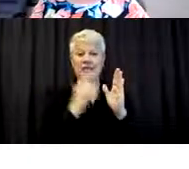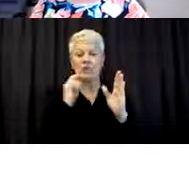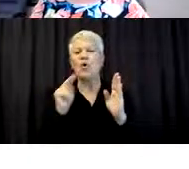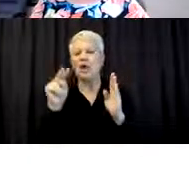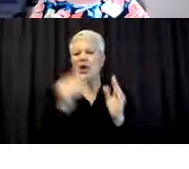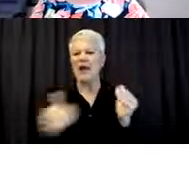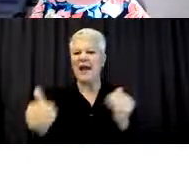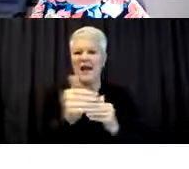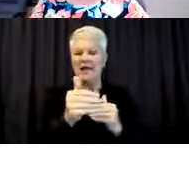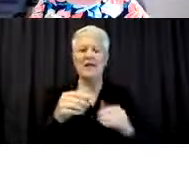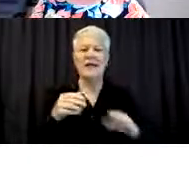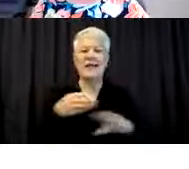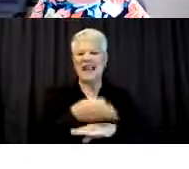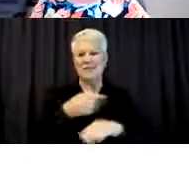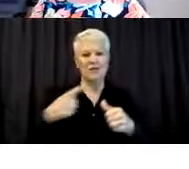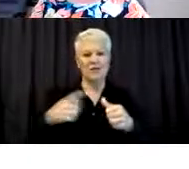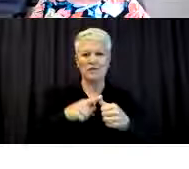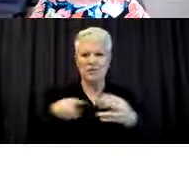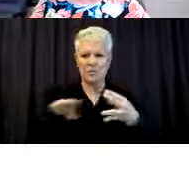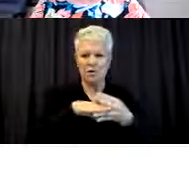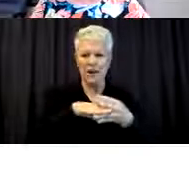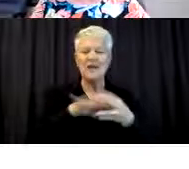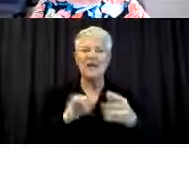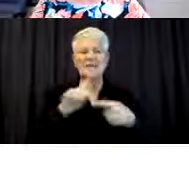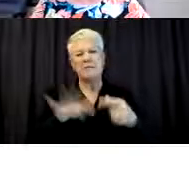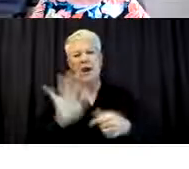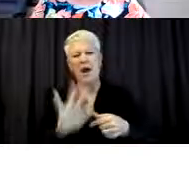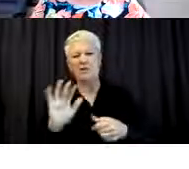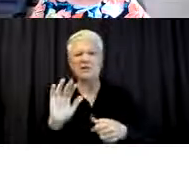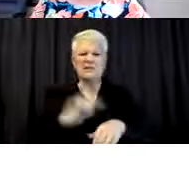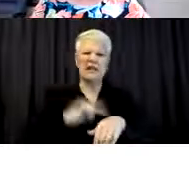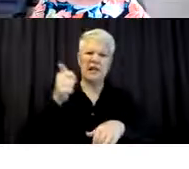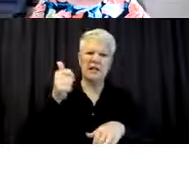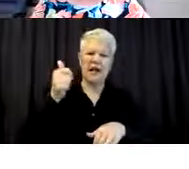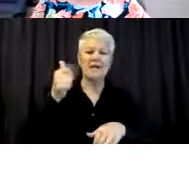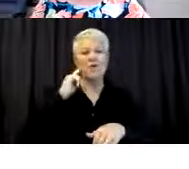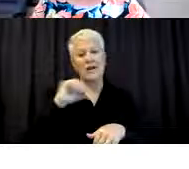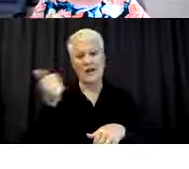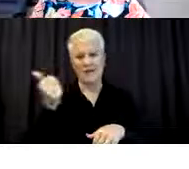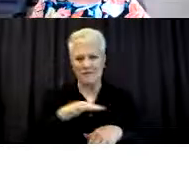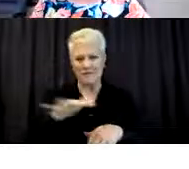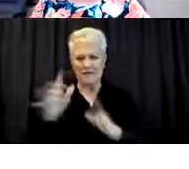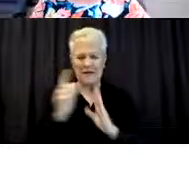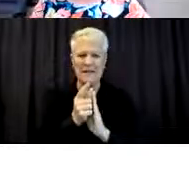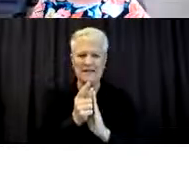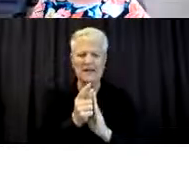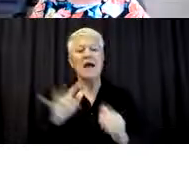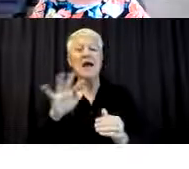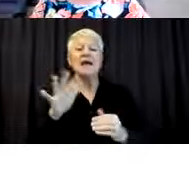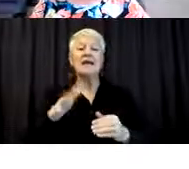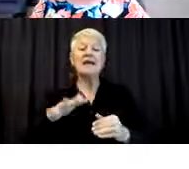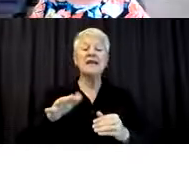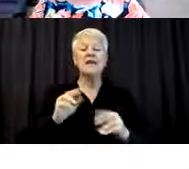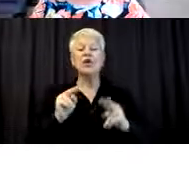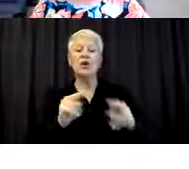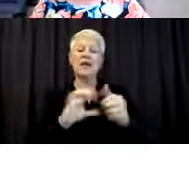from after our first break, will be about 10 o'clock for another 55 minutes, kind of looking at how